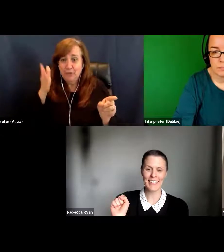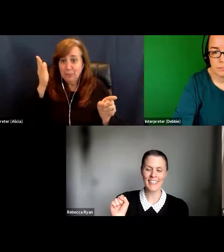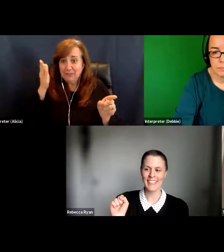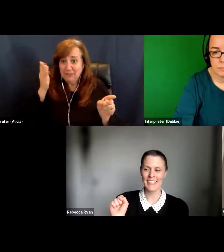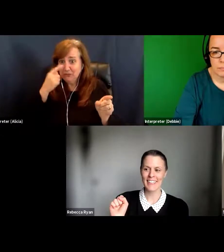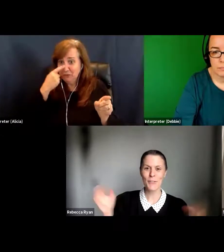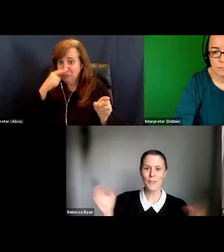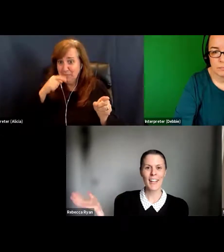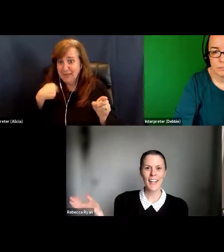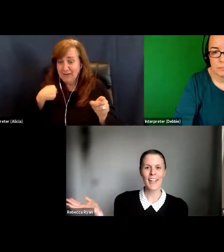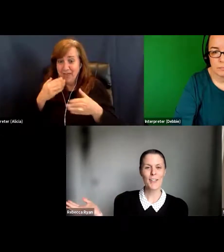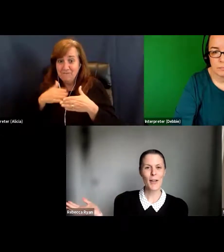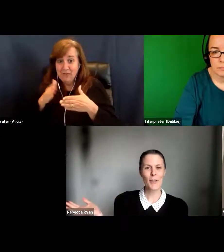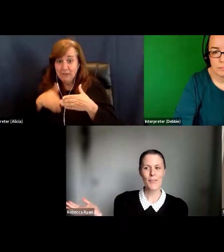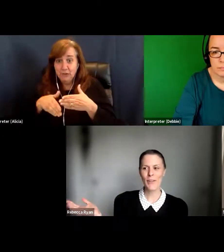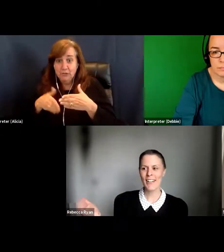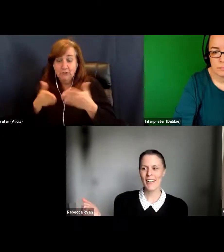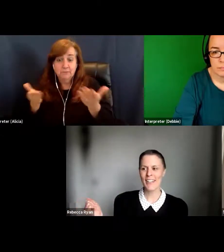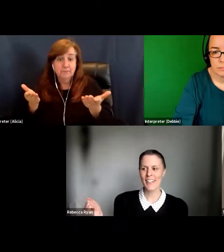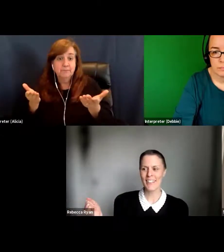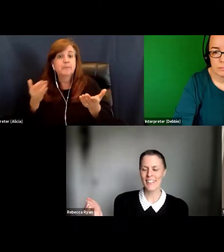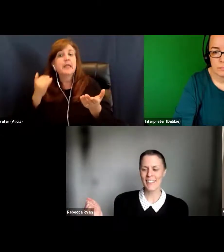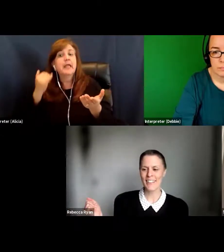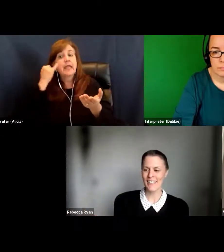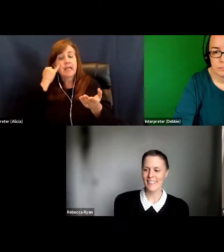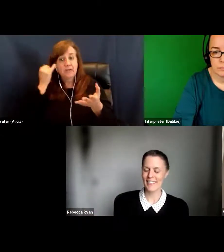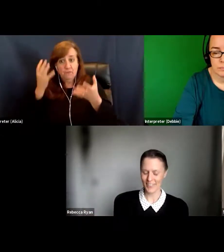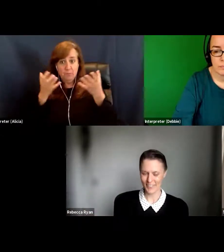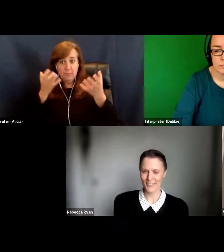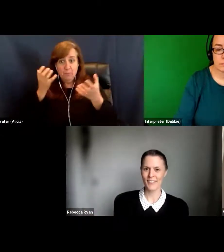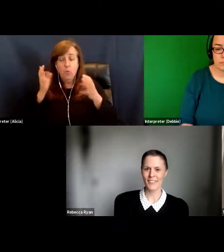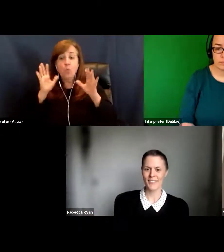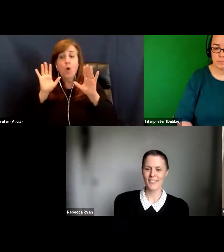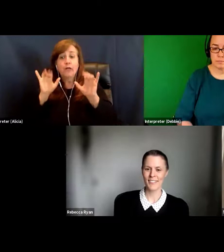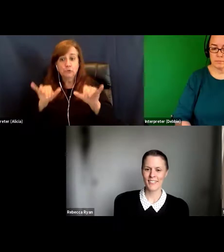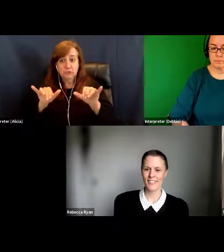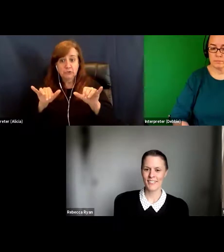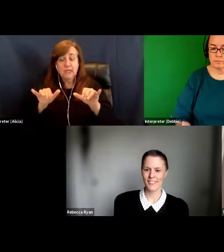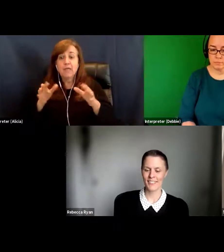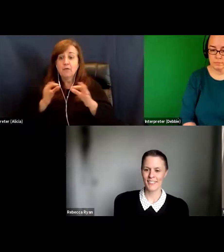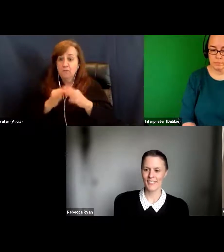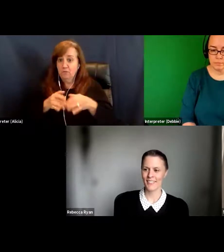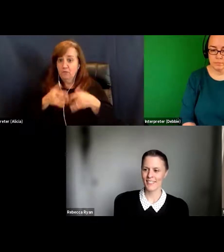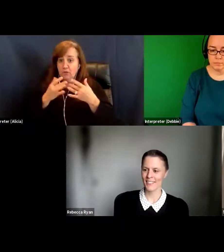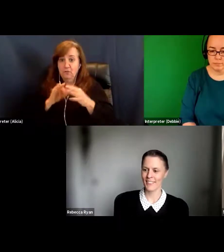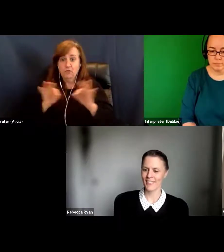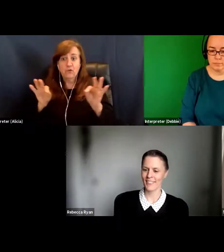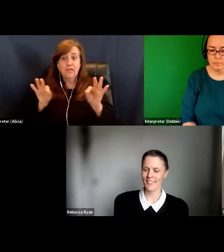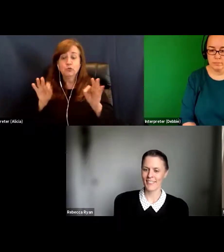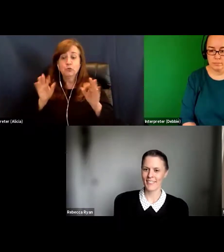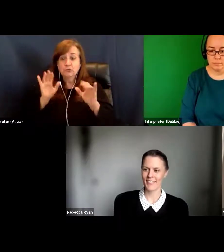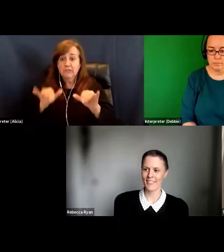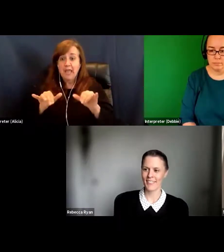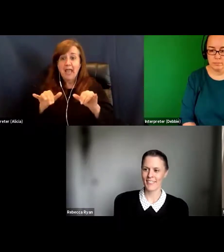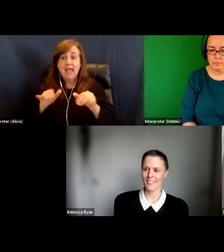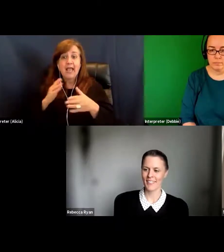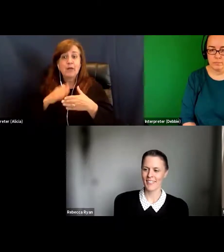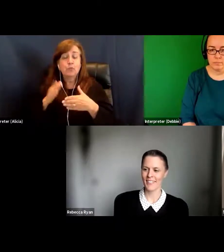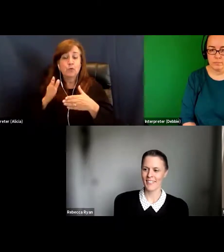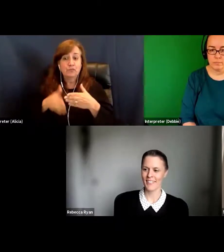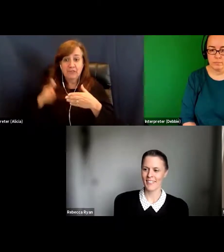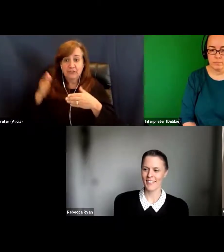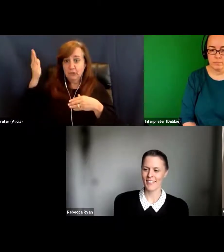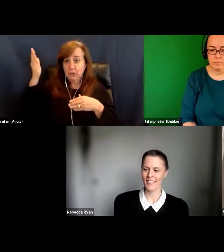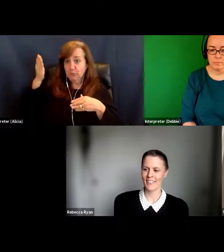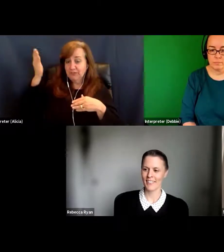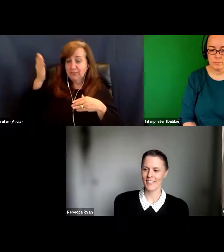finish it? If anybody wants to stick around, please feel free to. And we'll finish the presentation,